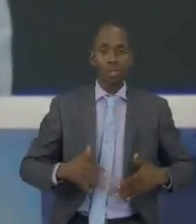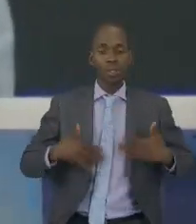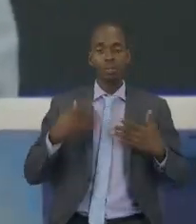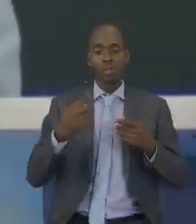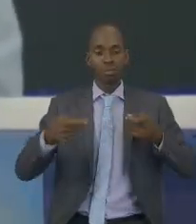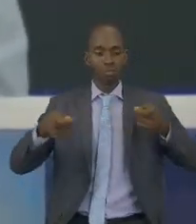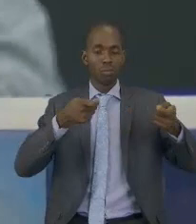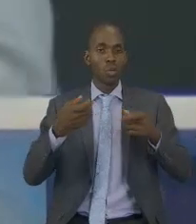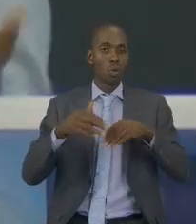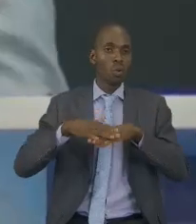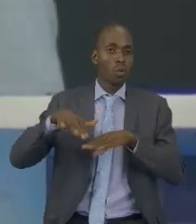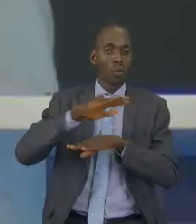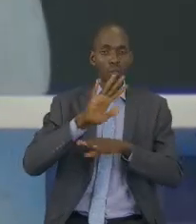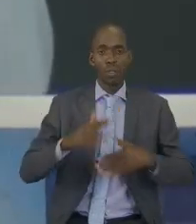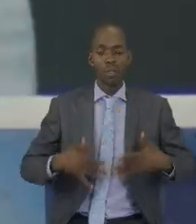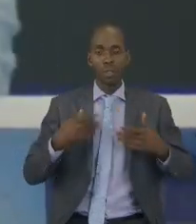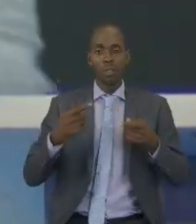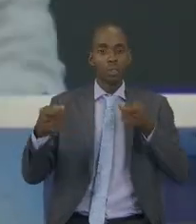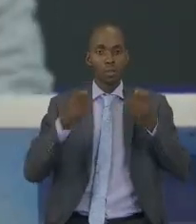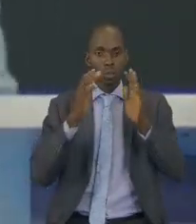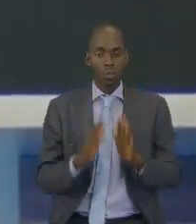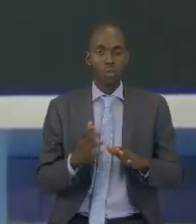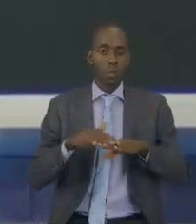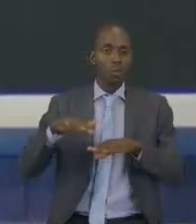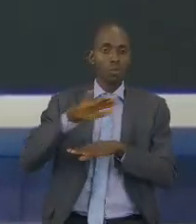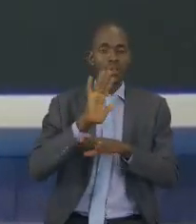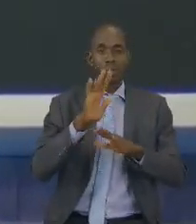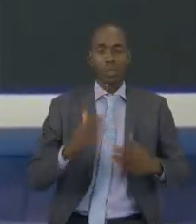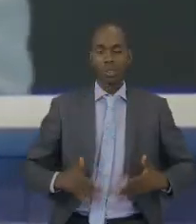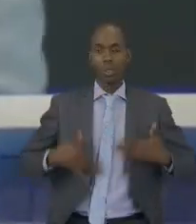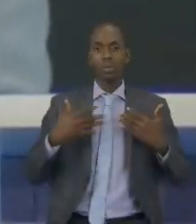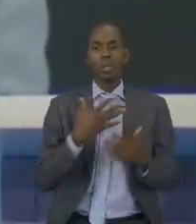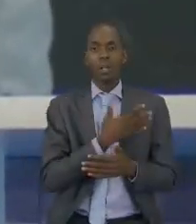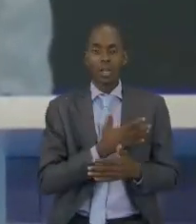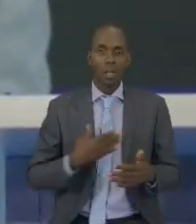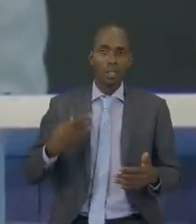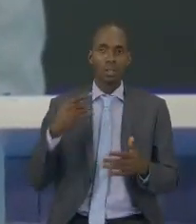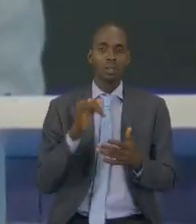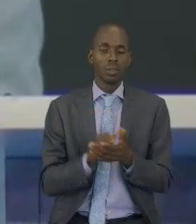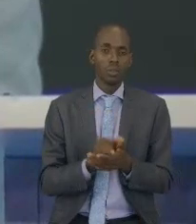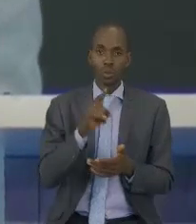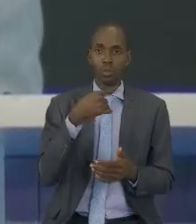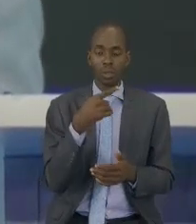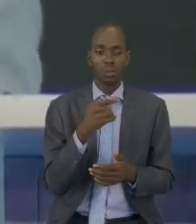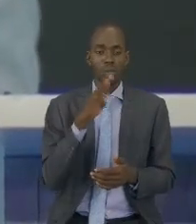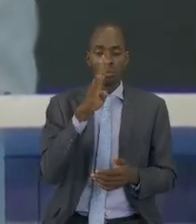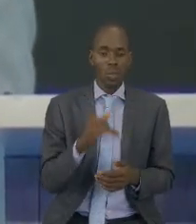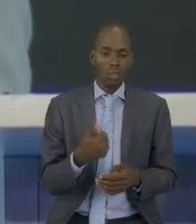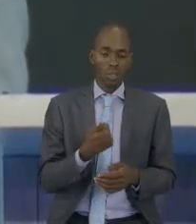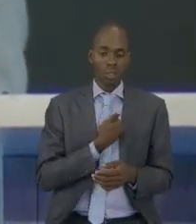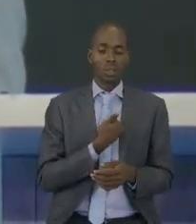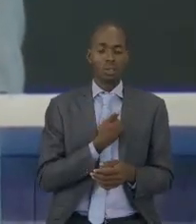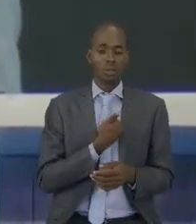of your life, the controller of your life, and you say, by myself,